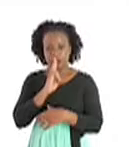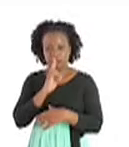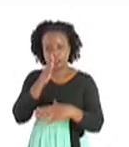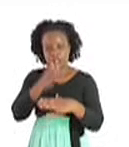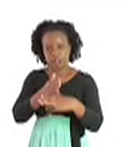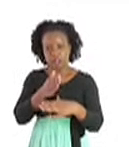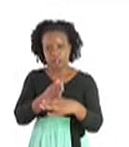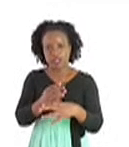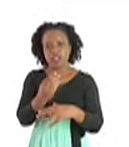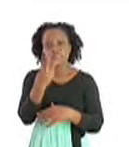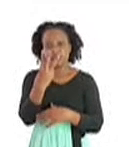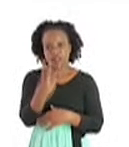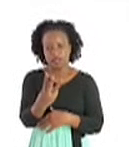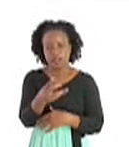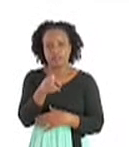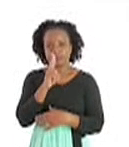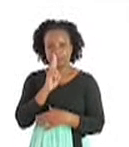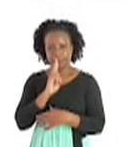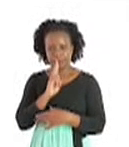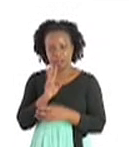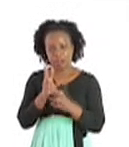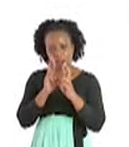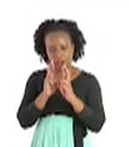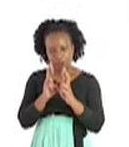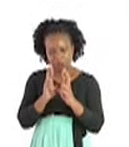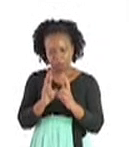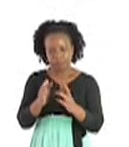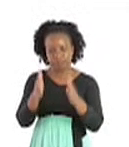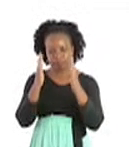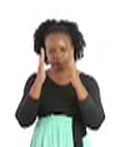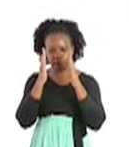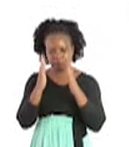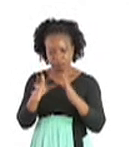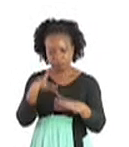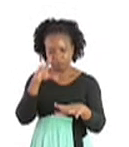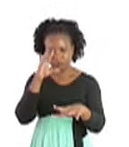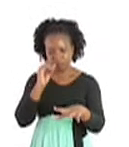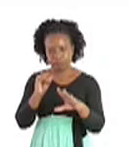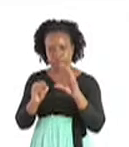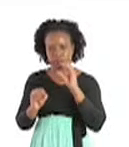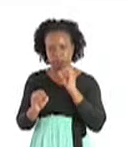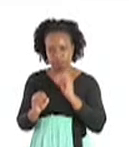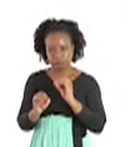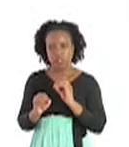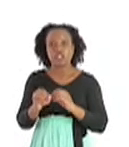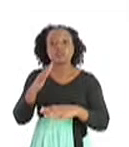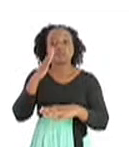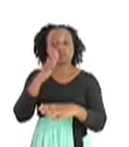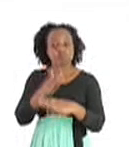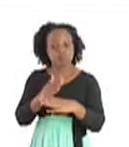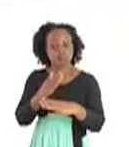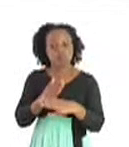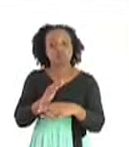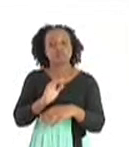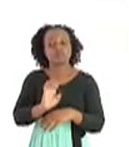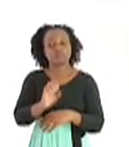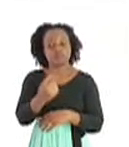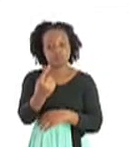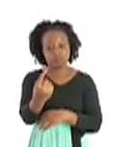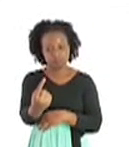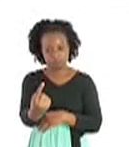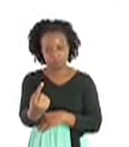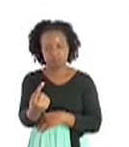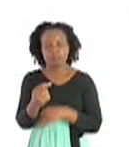3. I hope that you have paid attention and that you are going to do your work. And